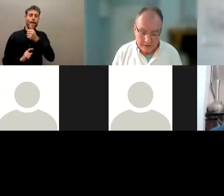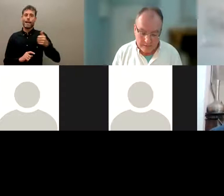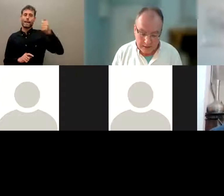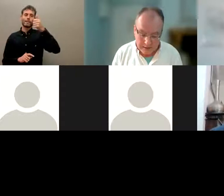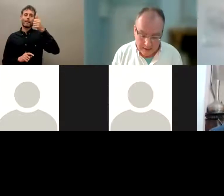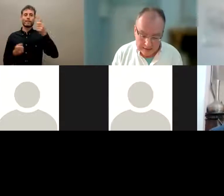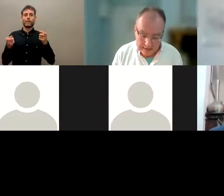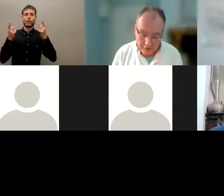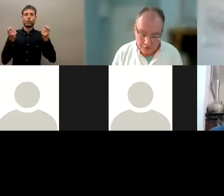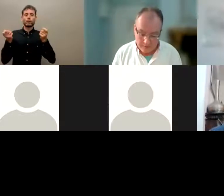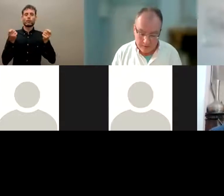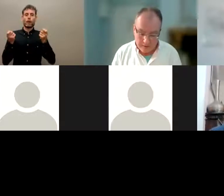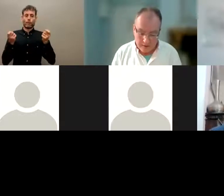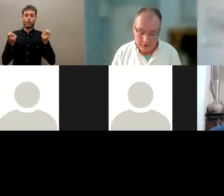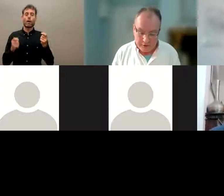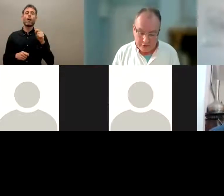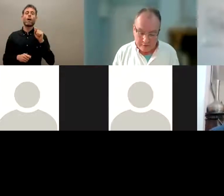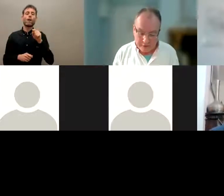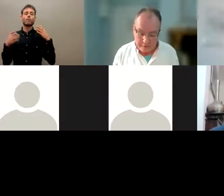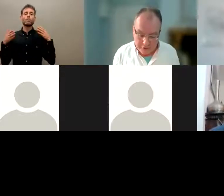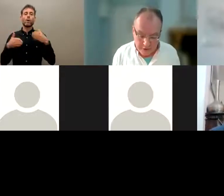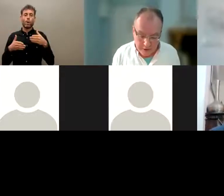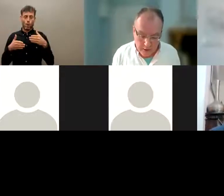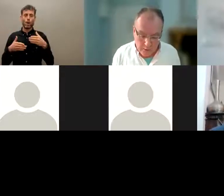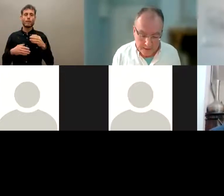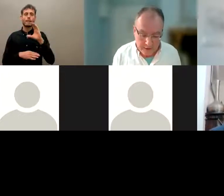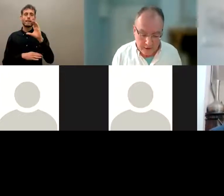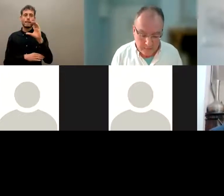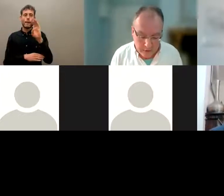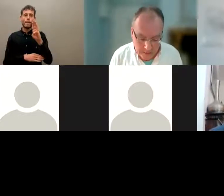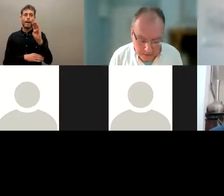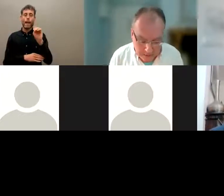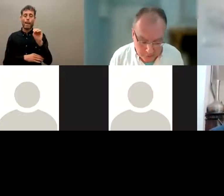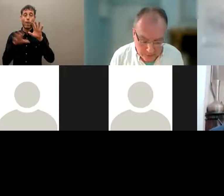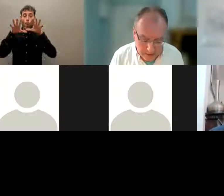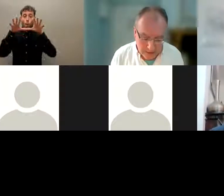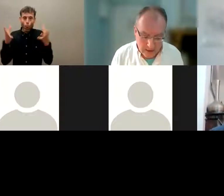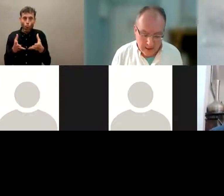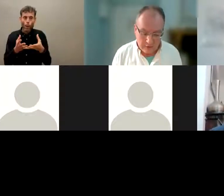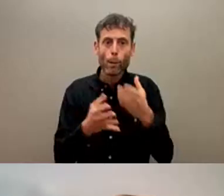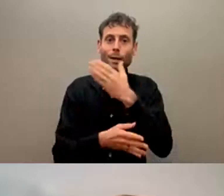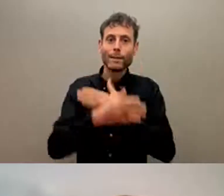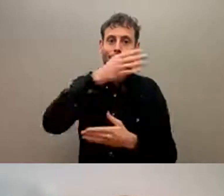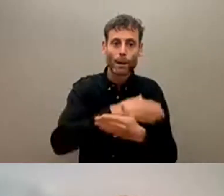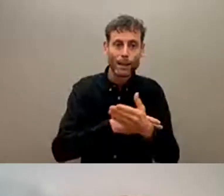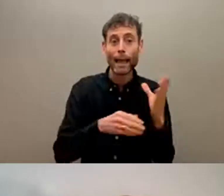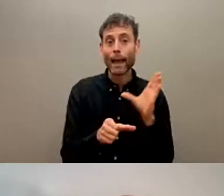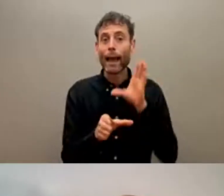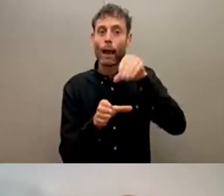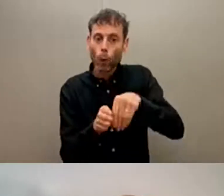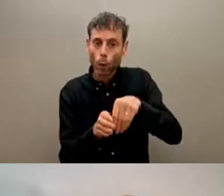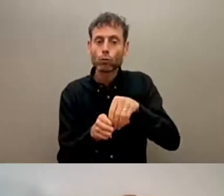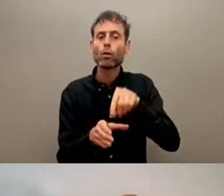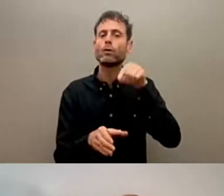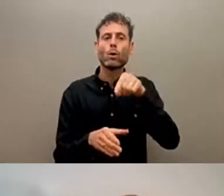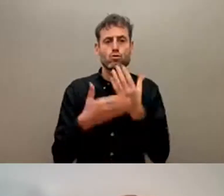Global Disability Inclusion, which is a new federation working in over 20 countries across Africa, Asia, and